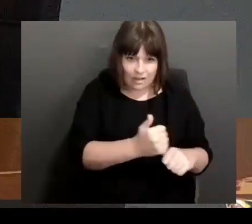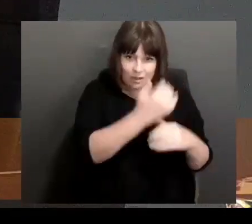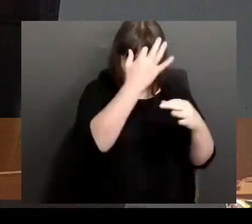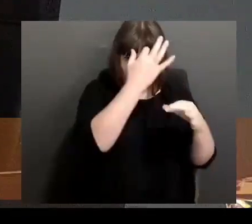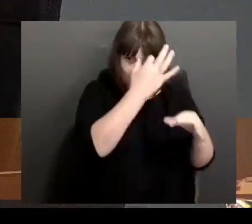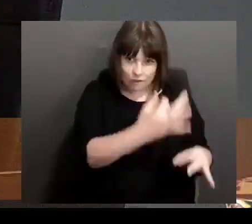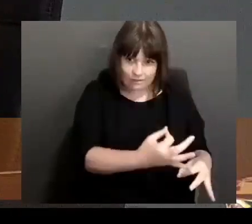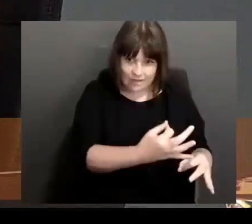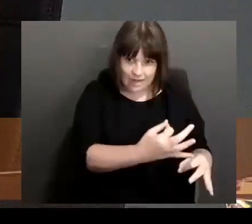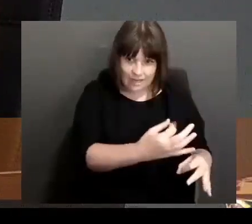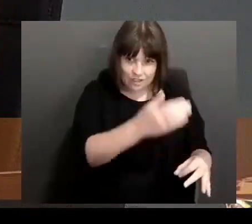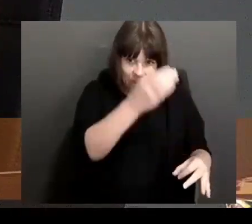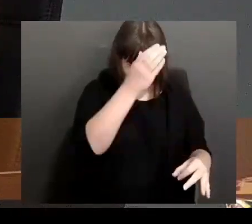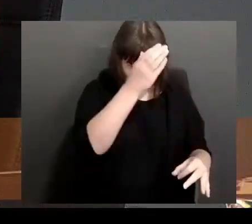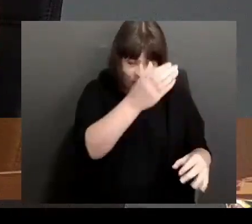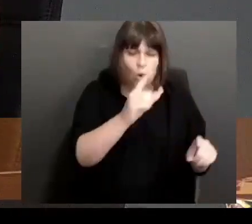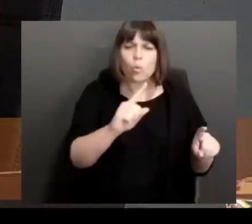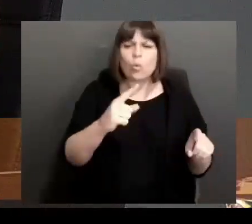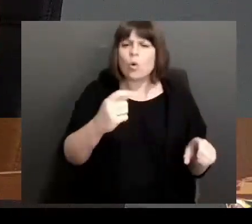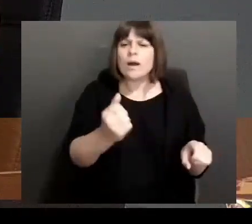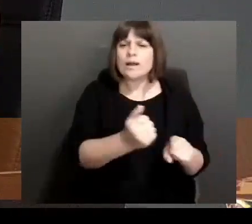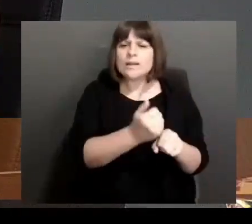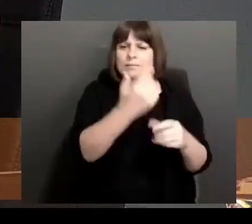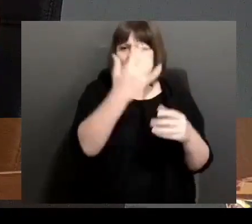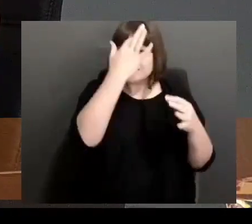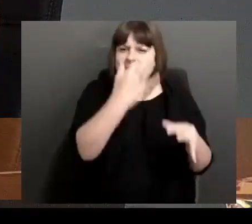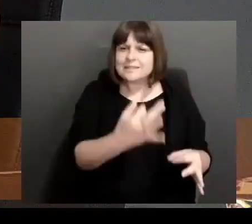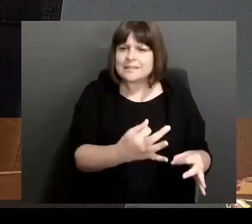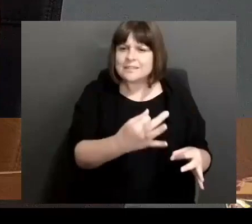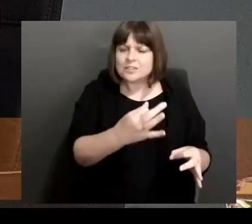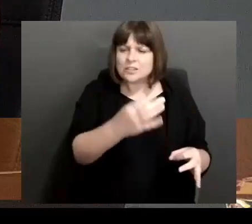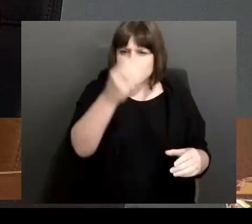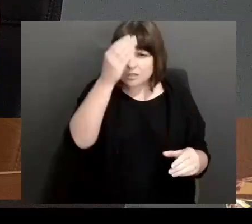can I ask, what are the self-determination principles?